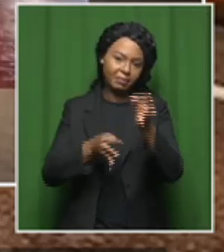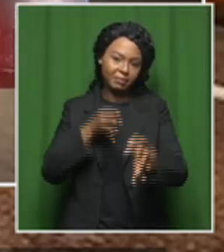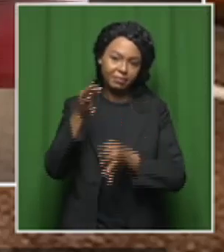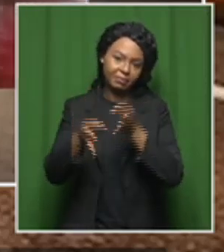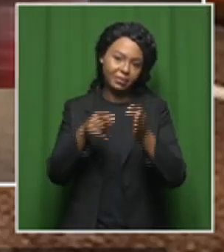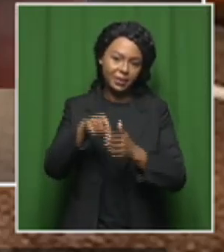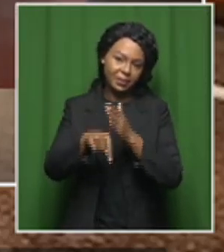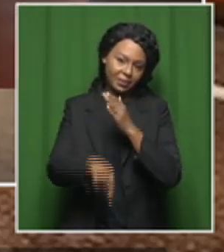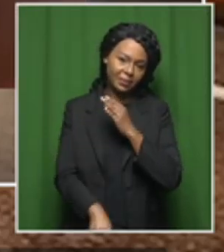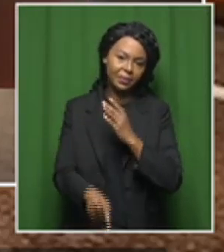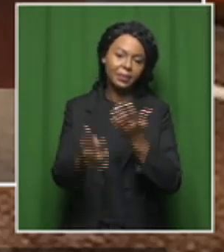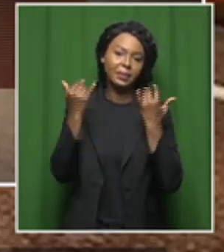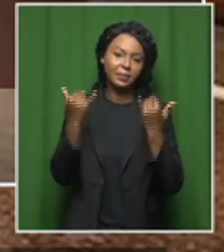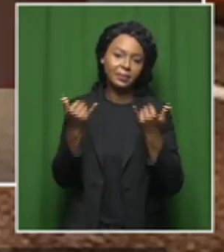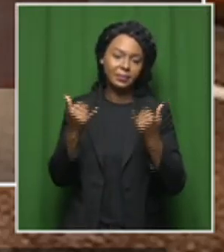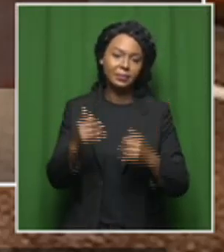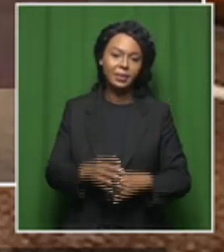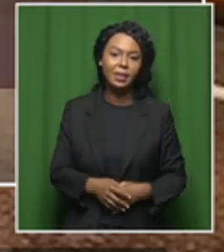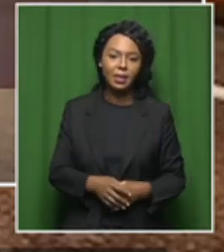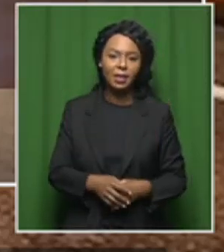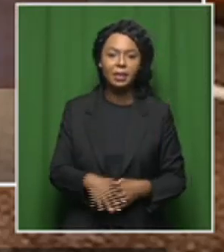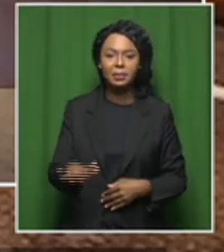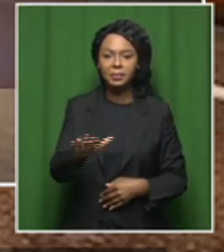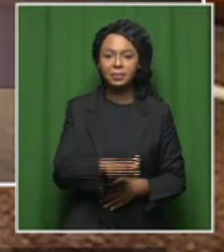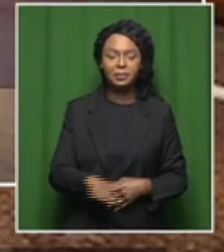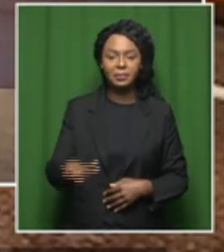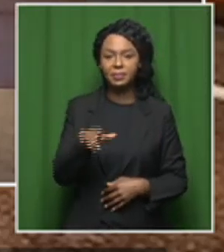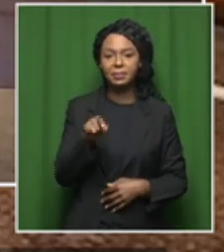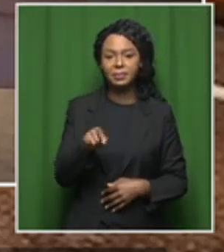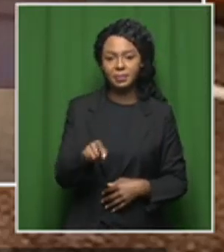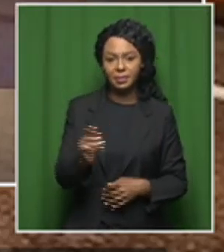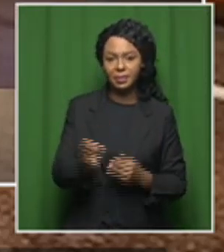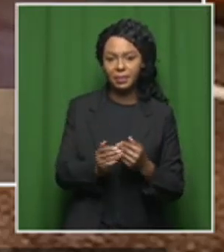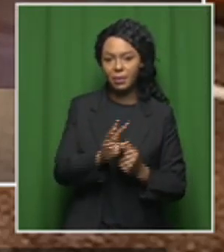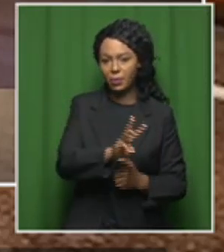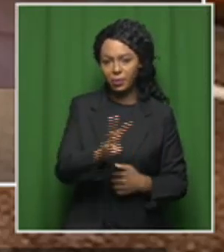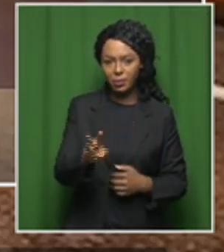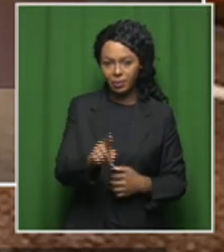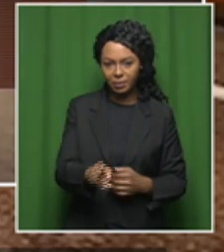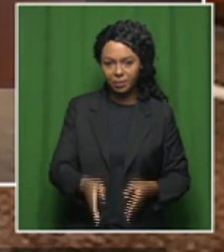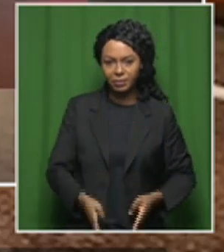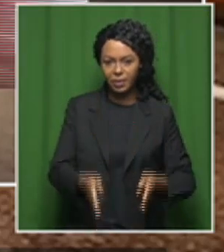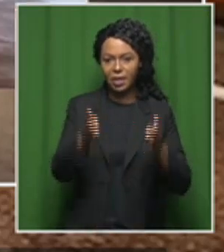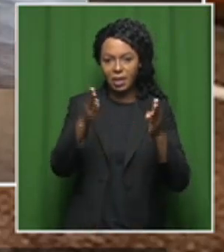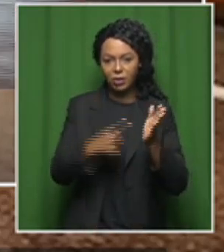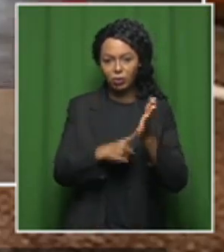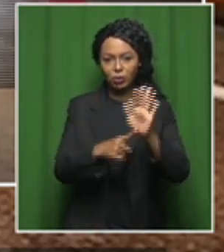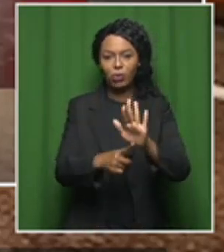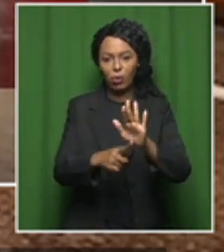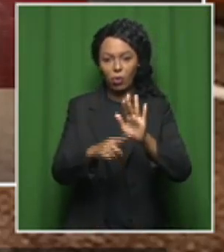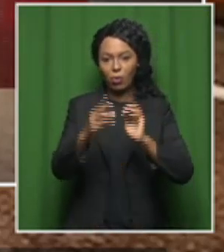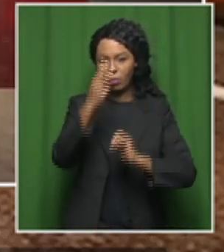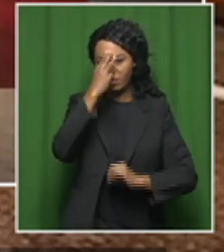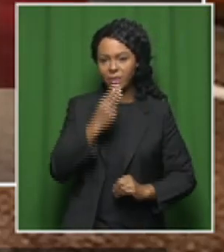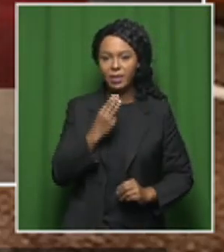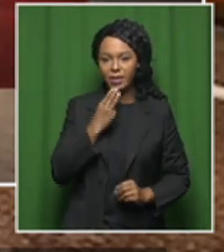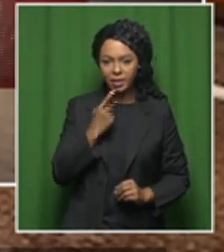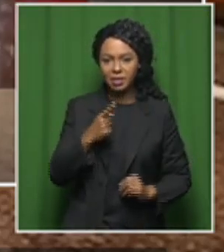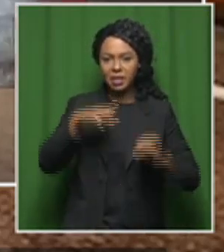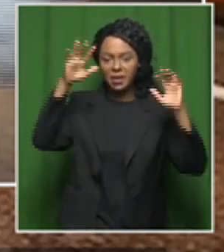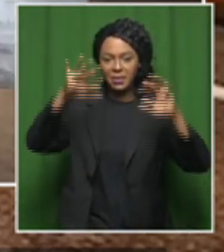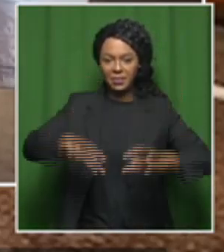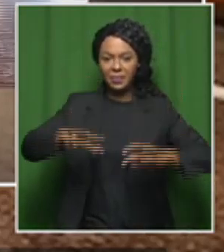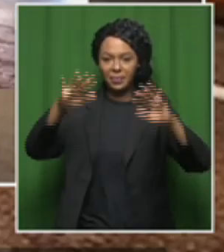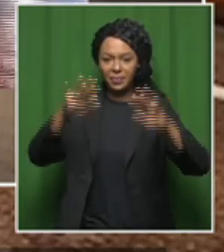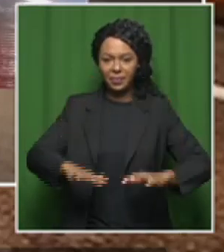That's a famous Woolworths, Davenport area of Durban, but that's an idea of how much rain came down overnight in a very quick, short